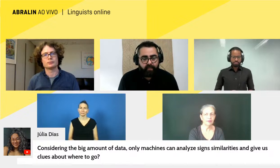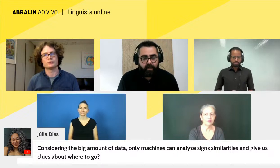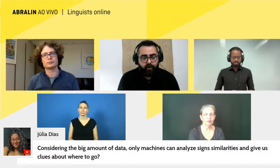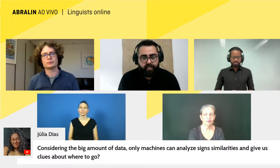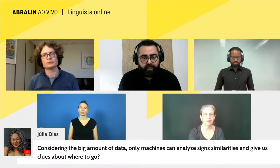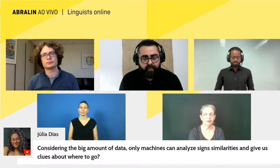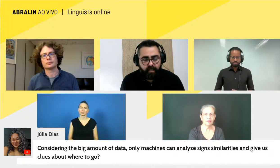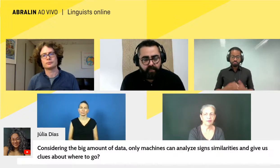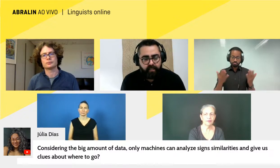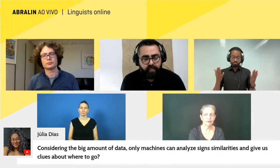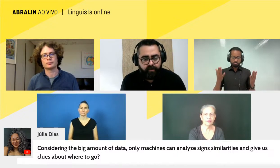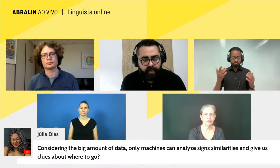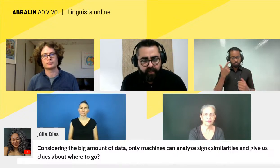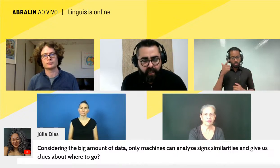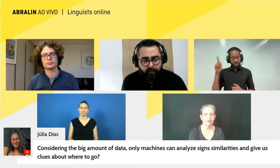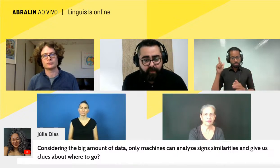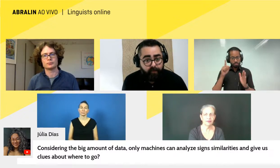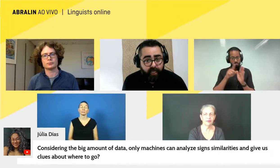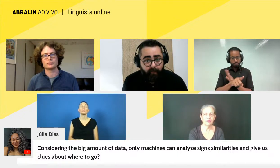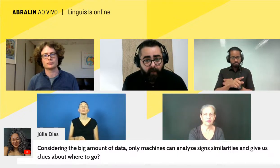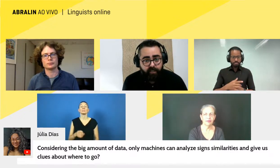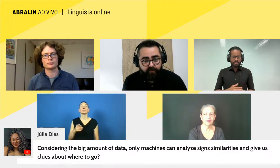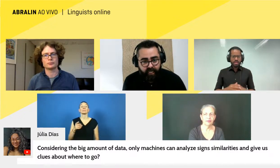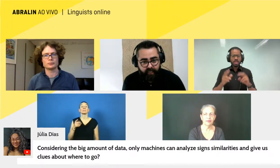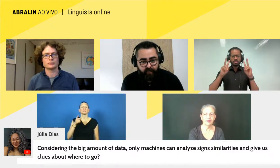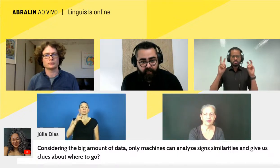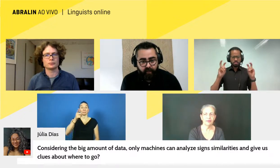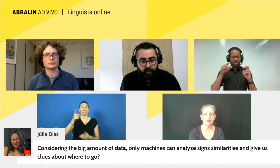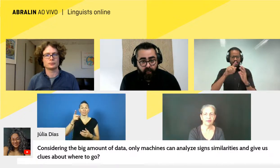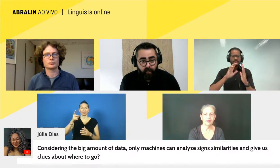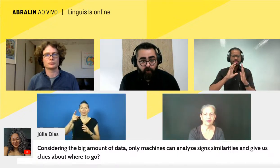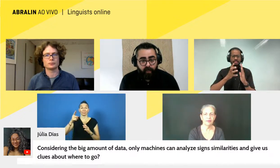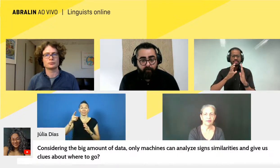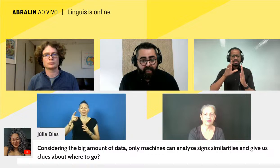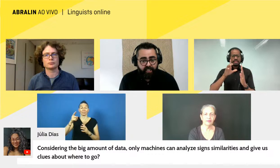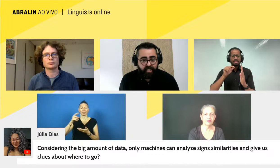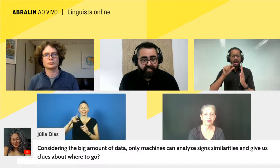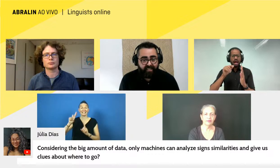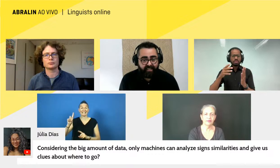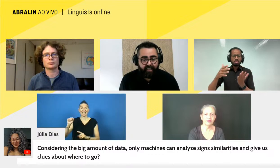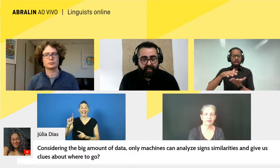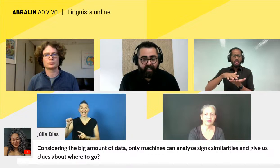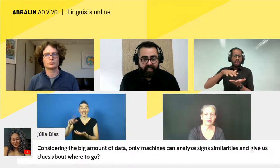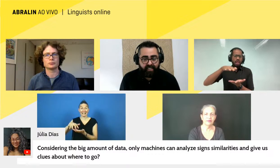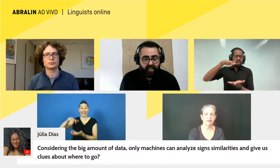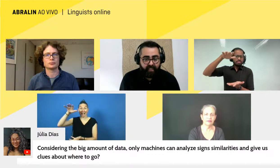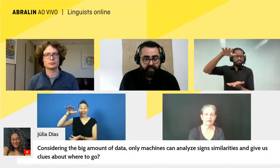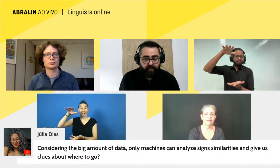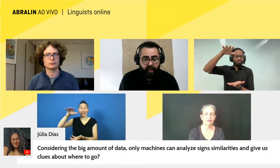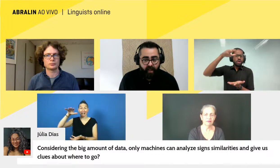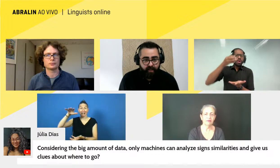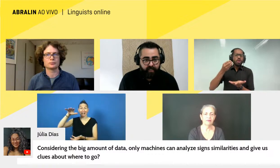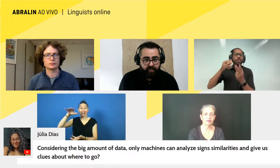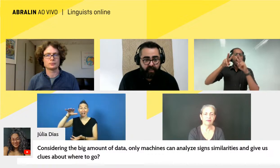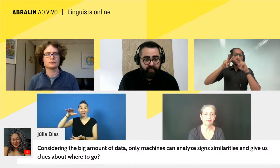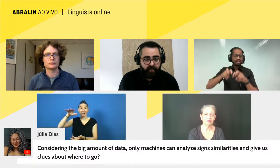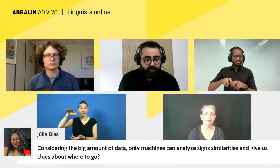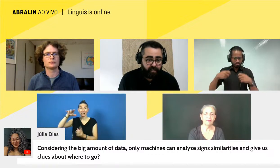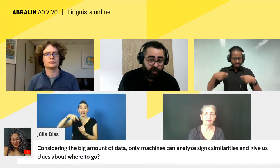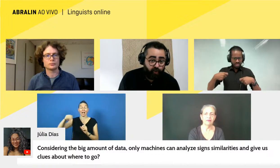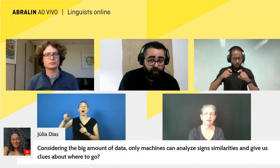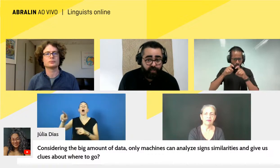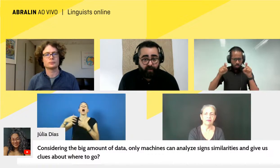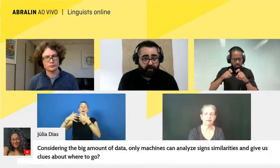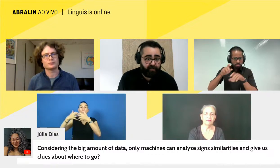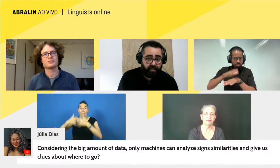So another question is, considering the big amount of data, only matchings can analyze sign similarities and give